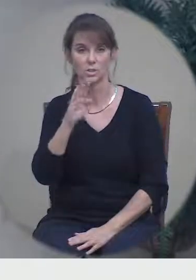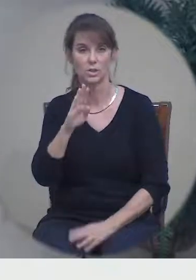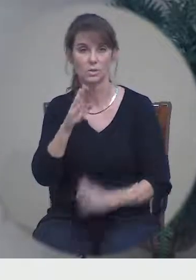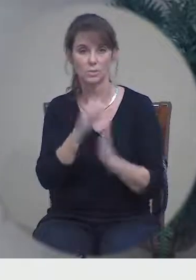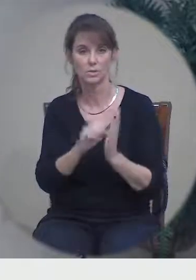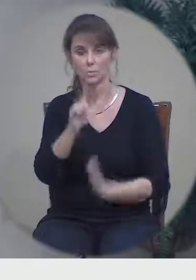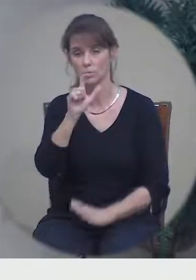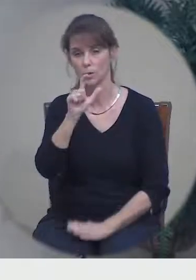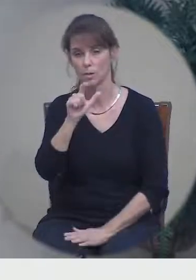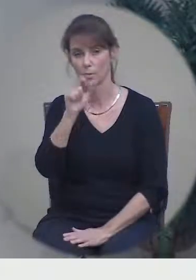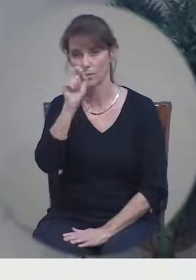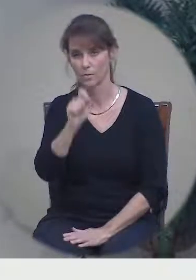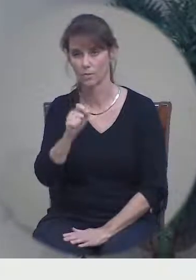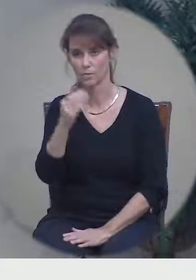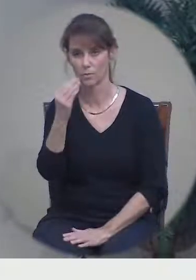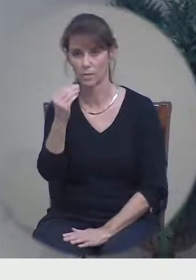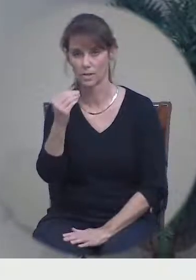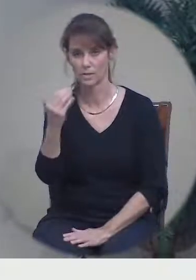15,